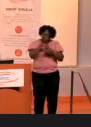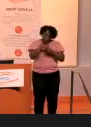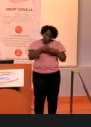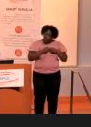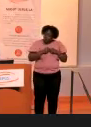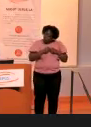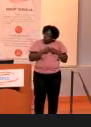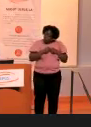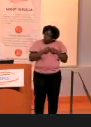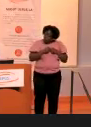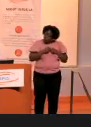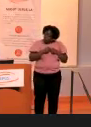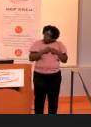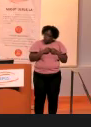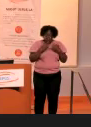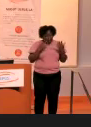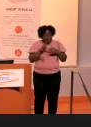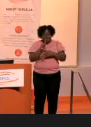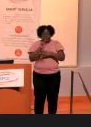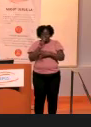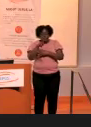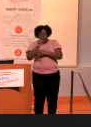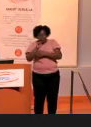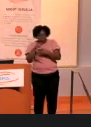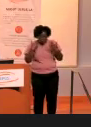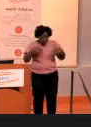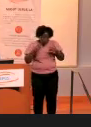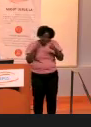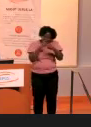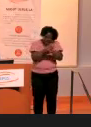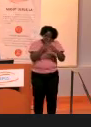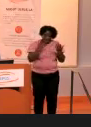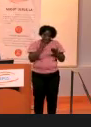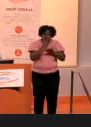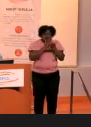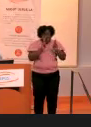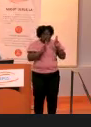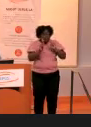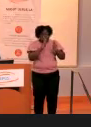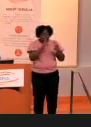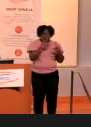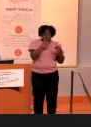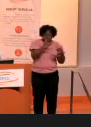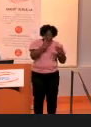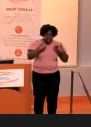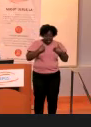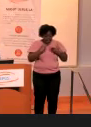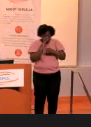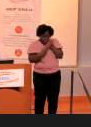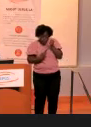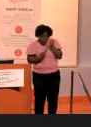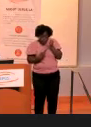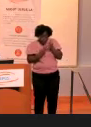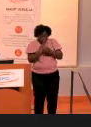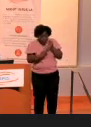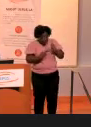And because lupus is very complicated and special, some people have combinations on the biopsy,